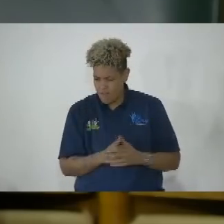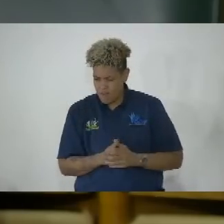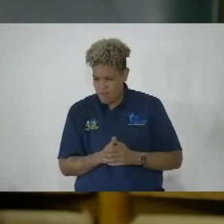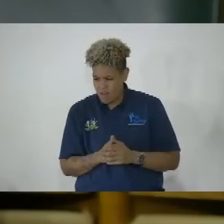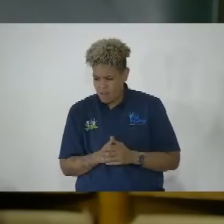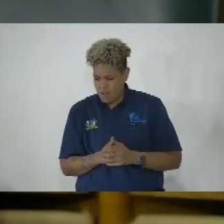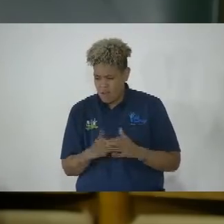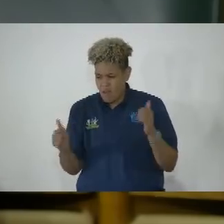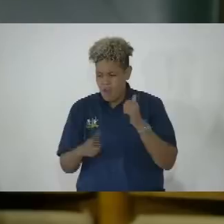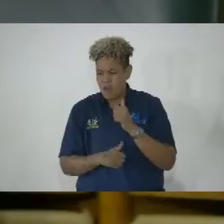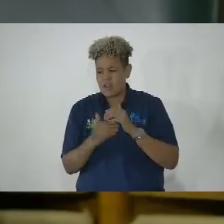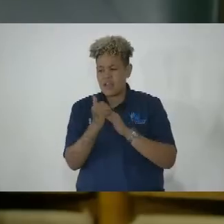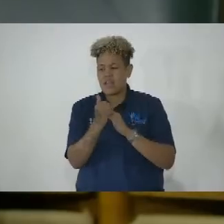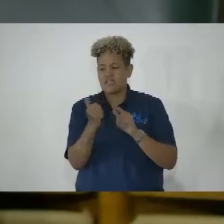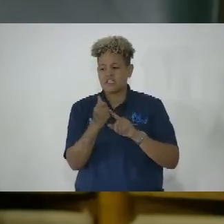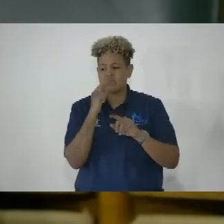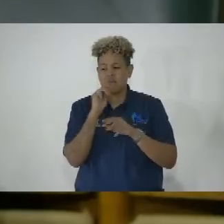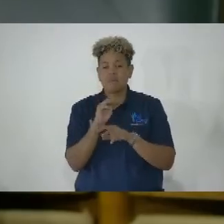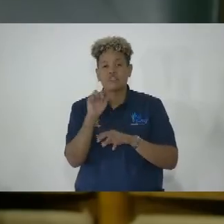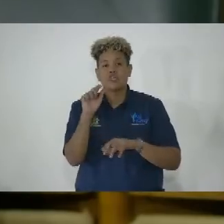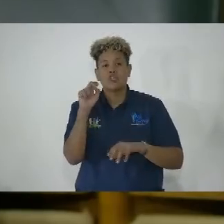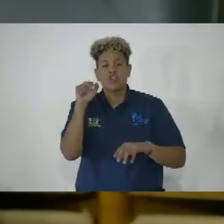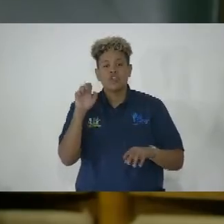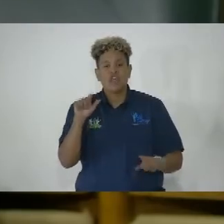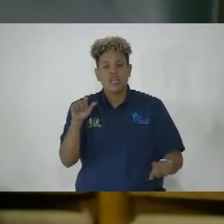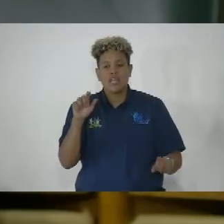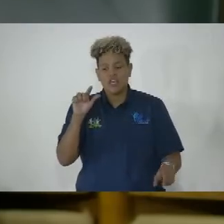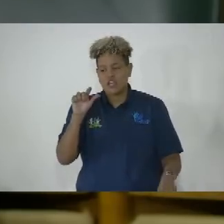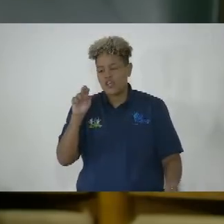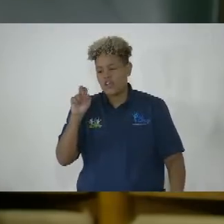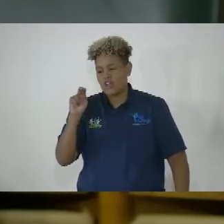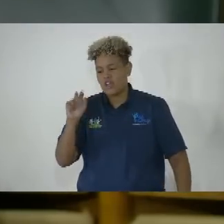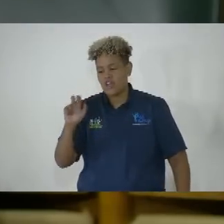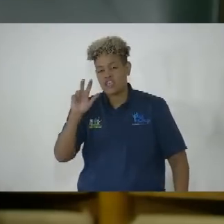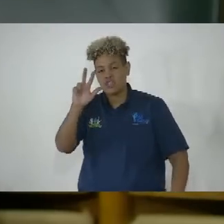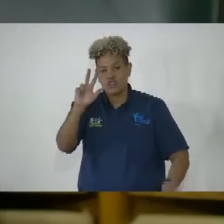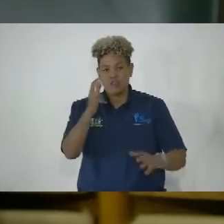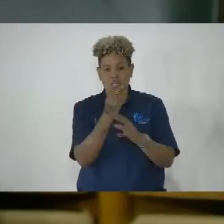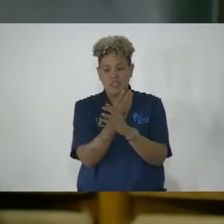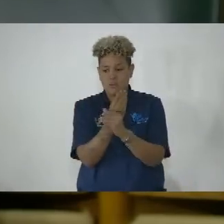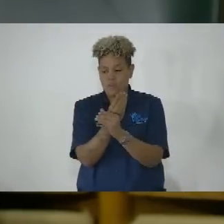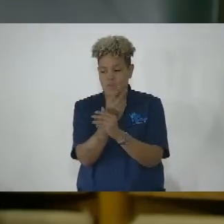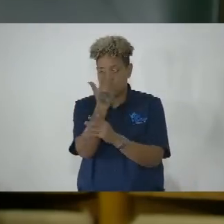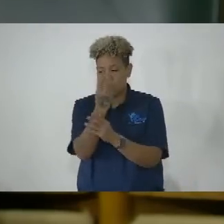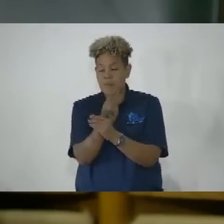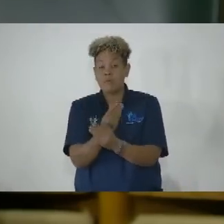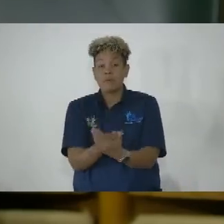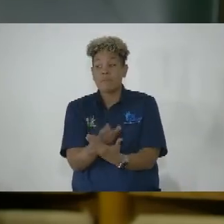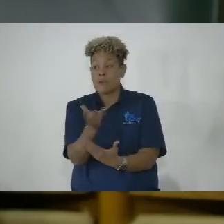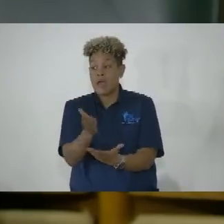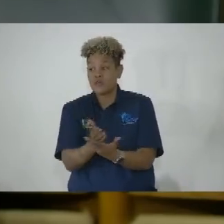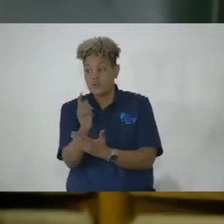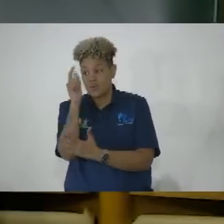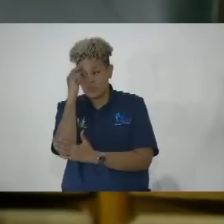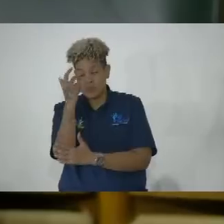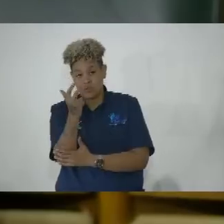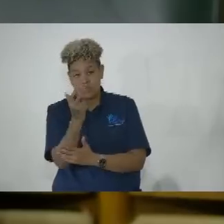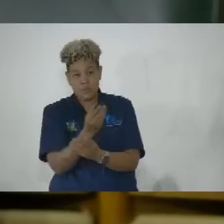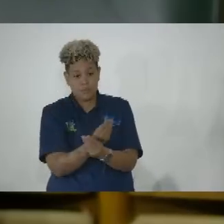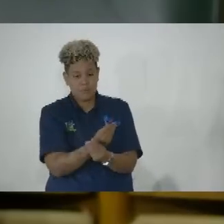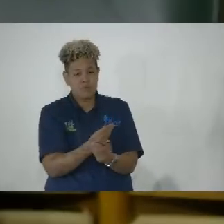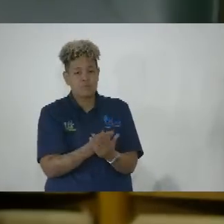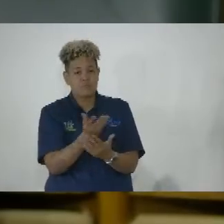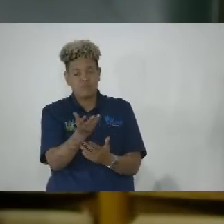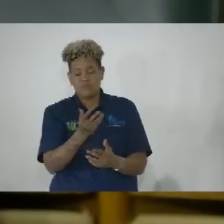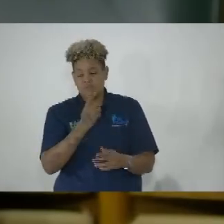Under the leadership of Minister Grange, 3 properties were purchased by the government to establish